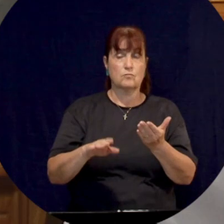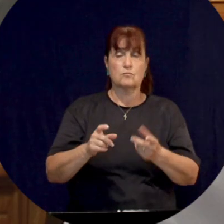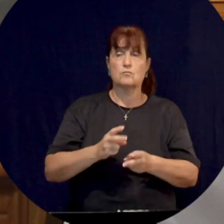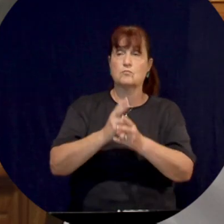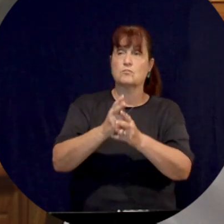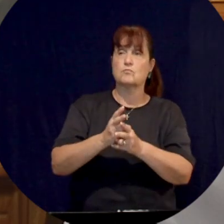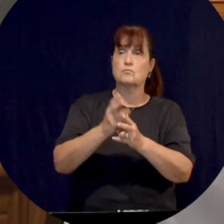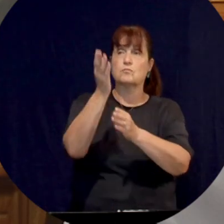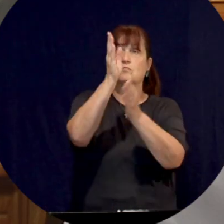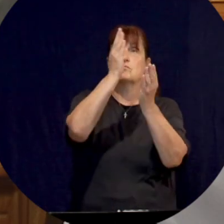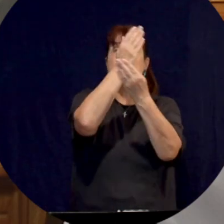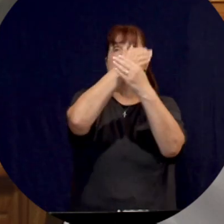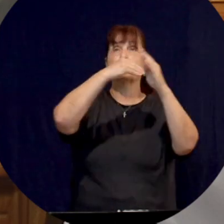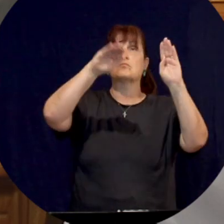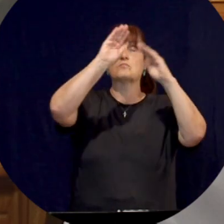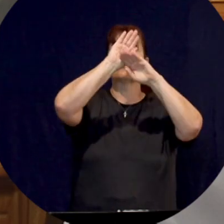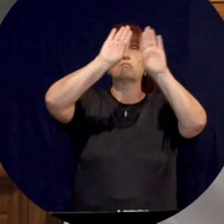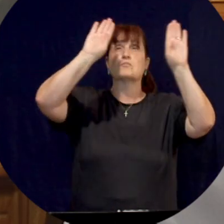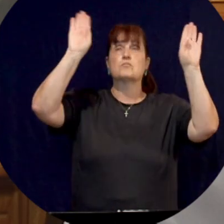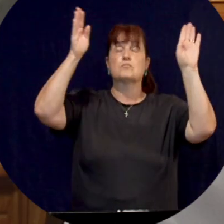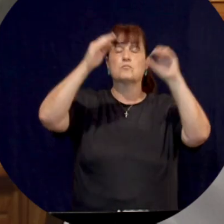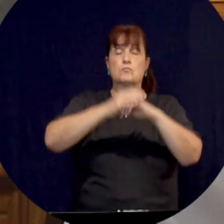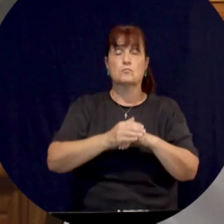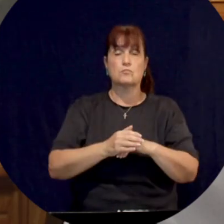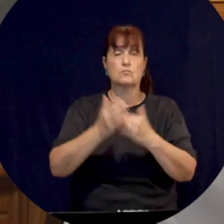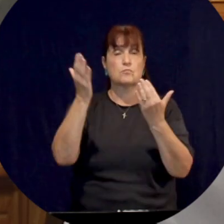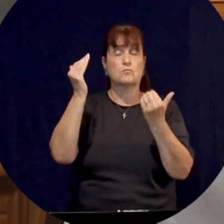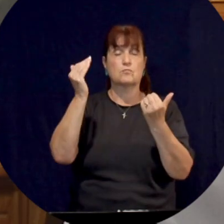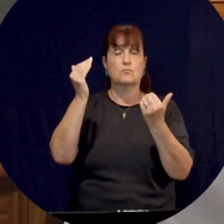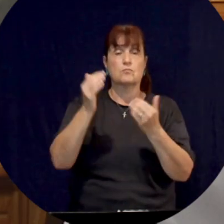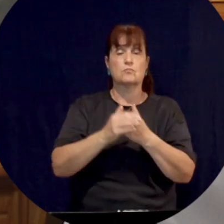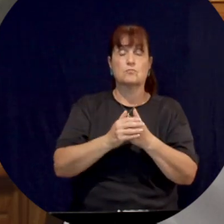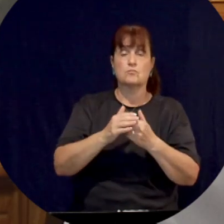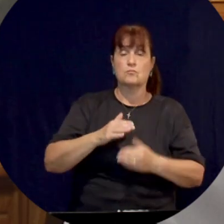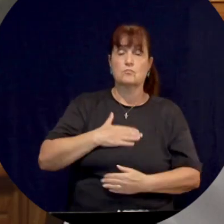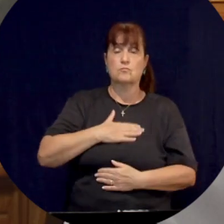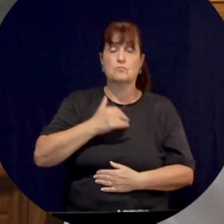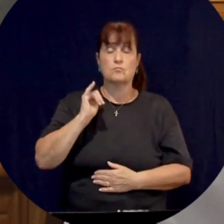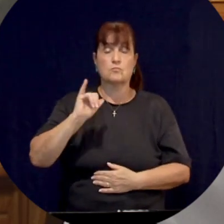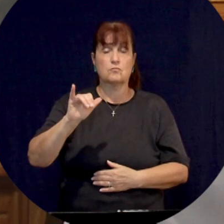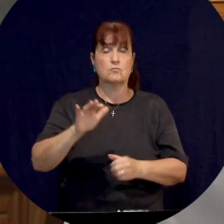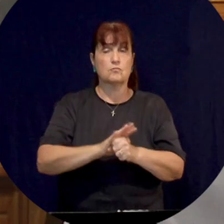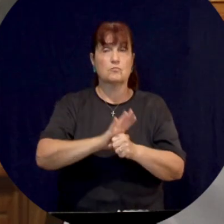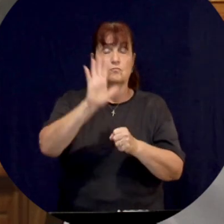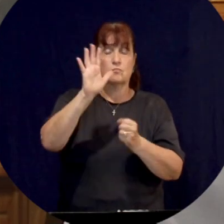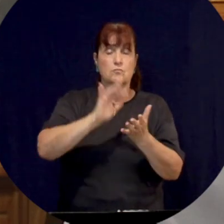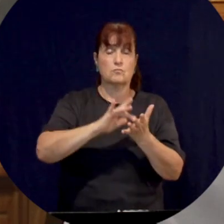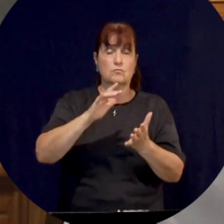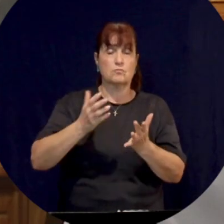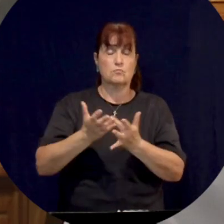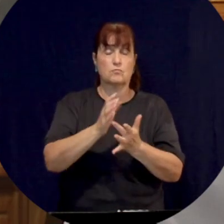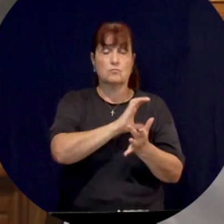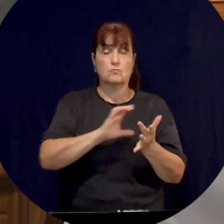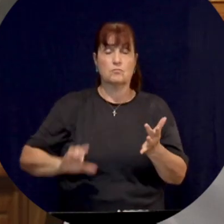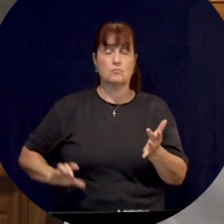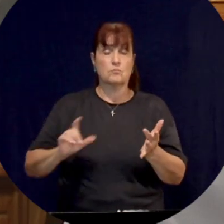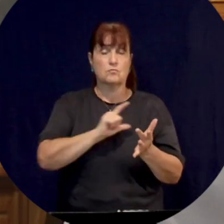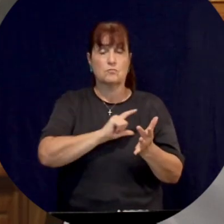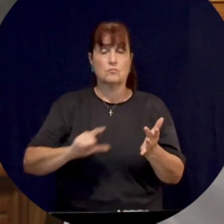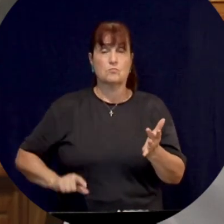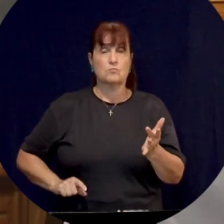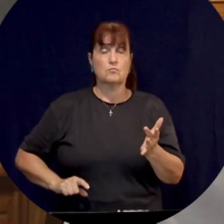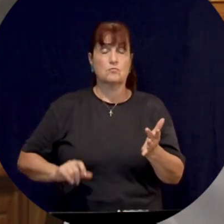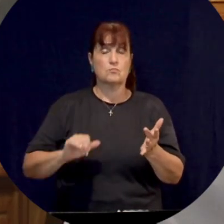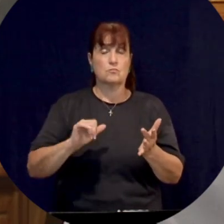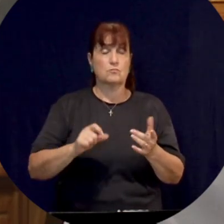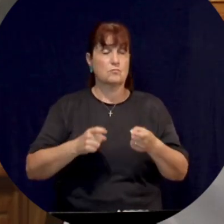kind admittance to your kingdom. For there we hope to enjoy forever the fullness of your glory, through Christ our Lord,